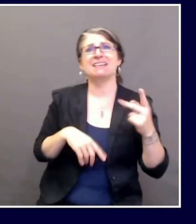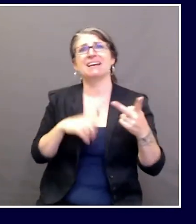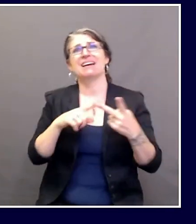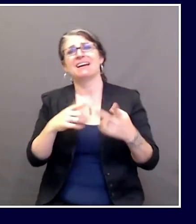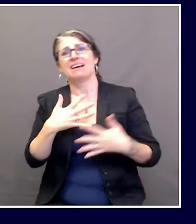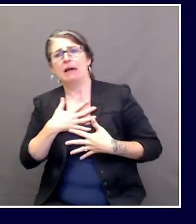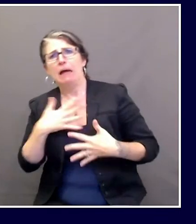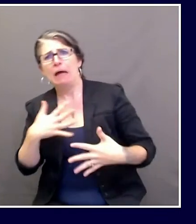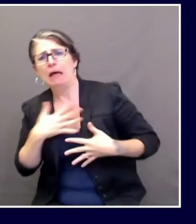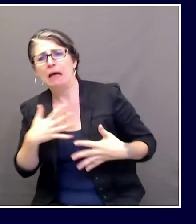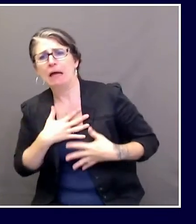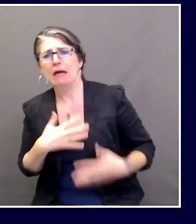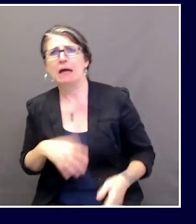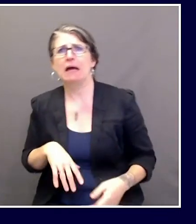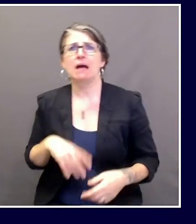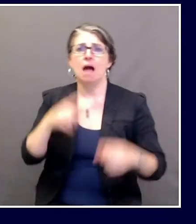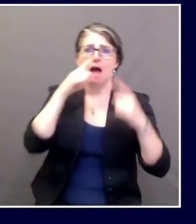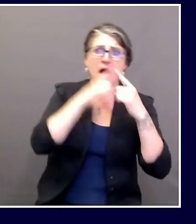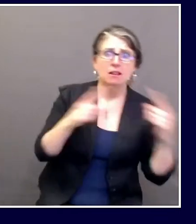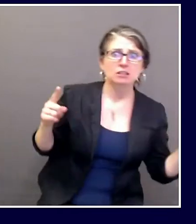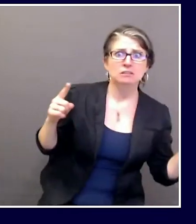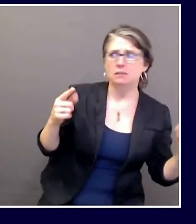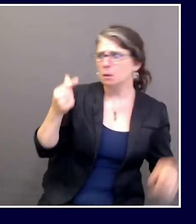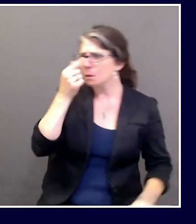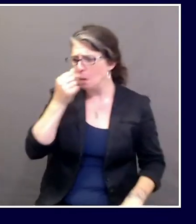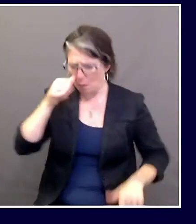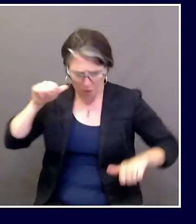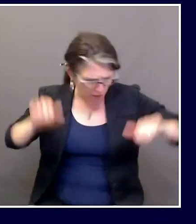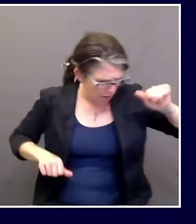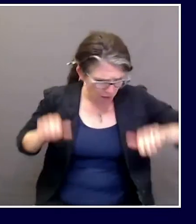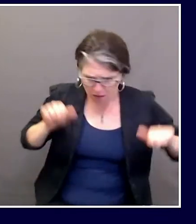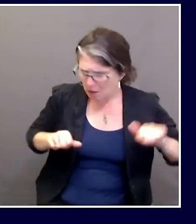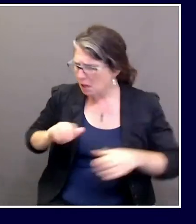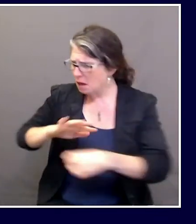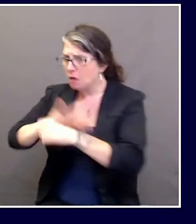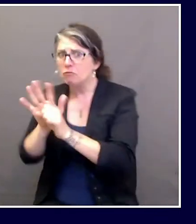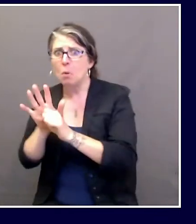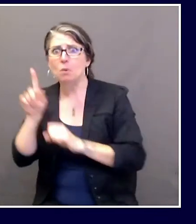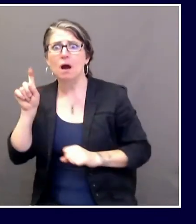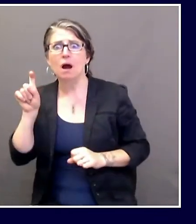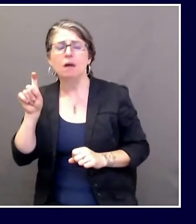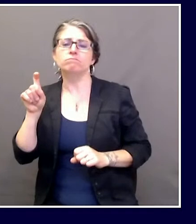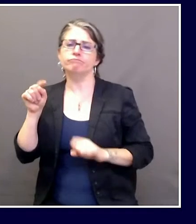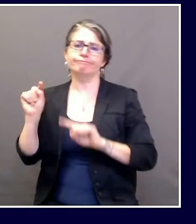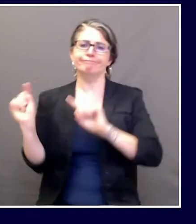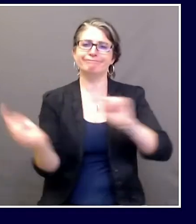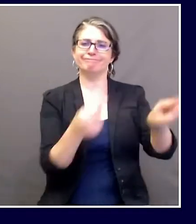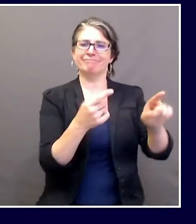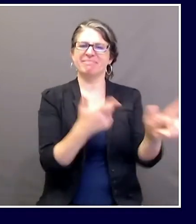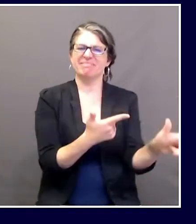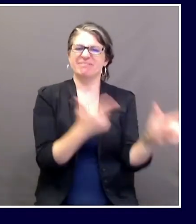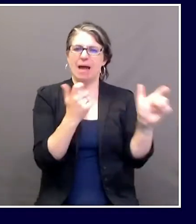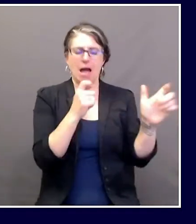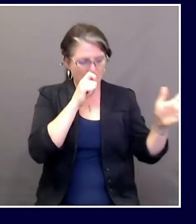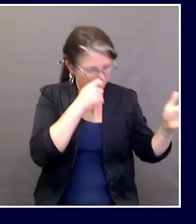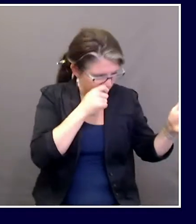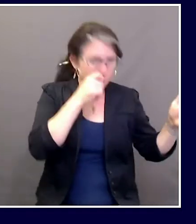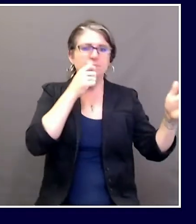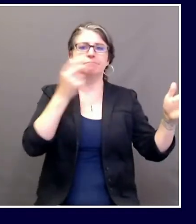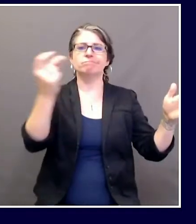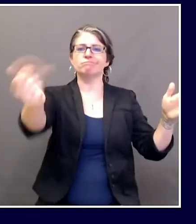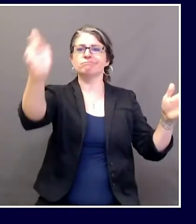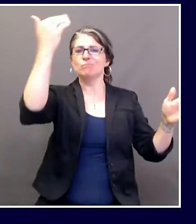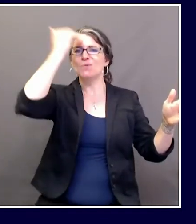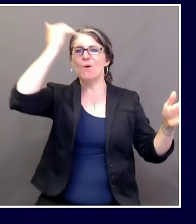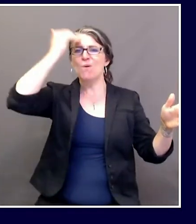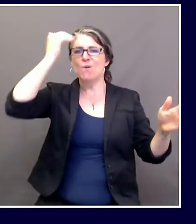cold, or if the highly contagious virus has infected you. If you're concerned about your exposure to the virus through the